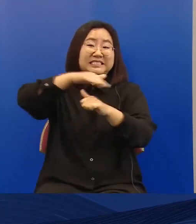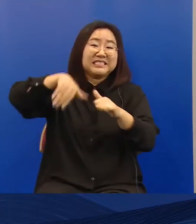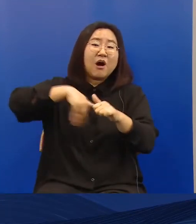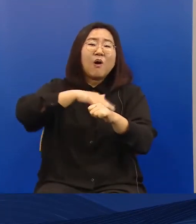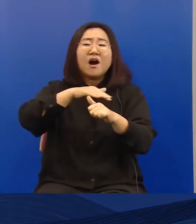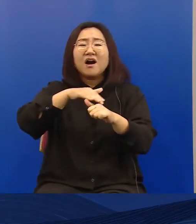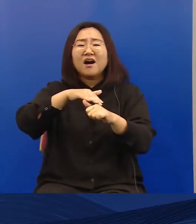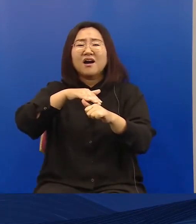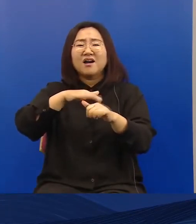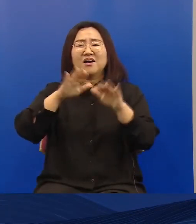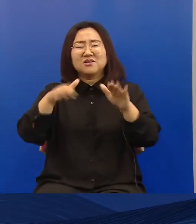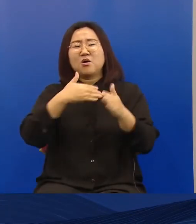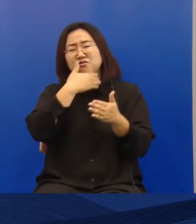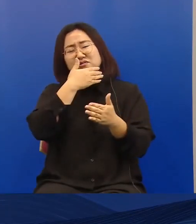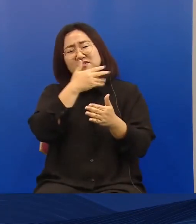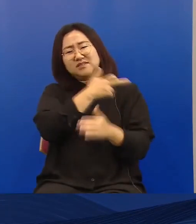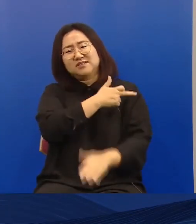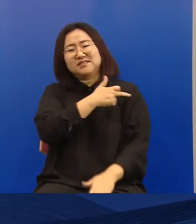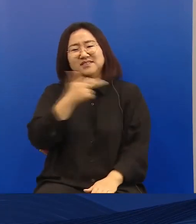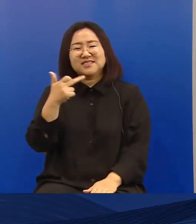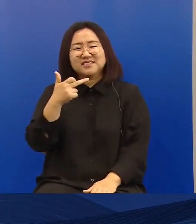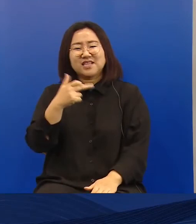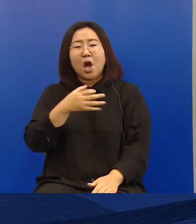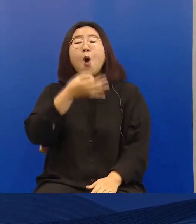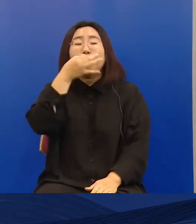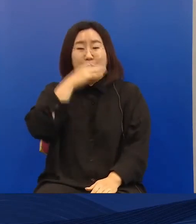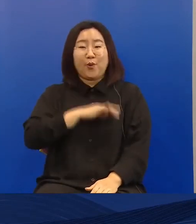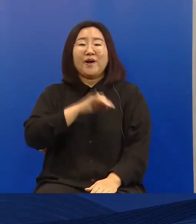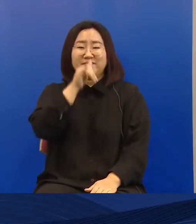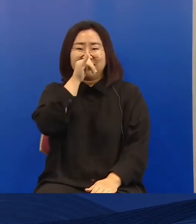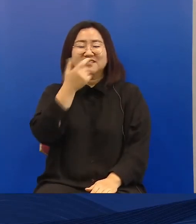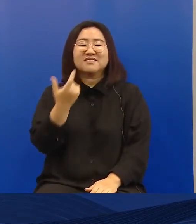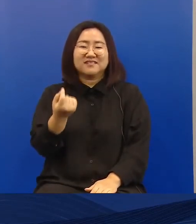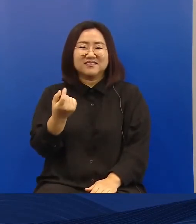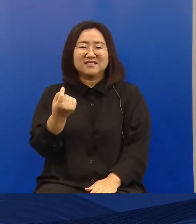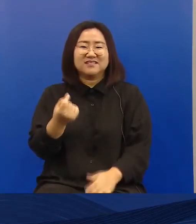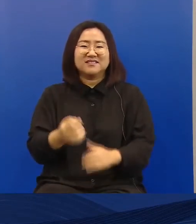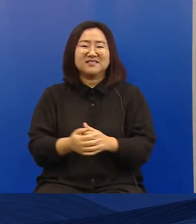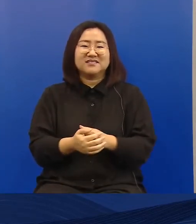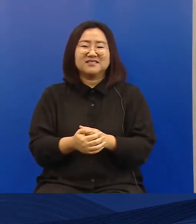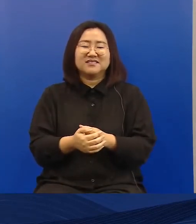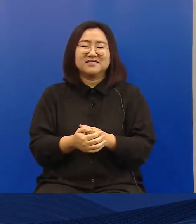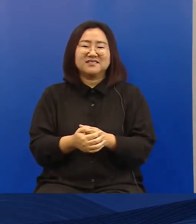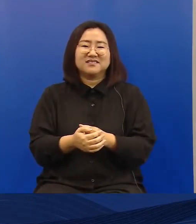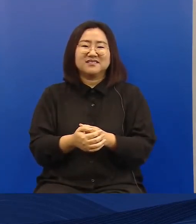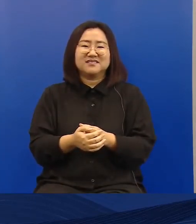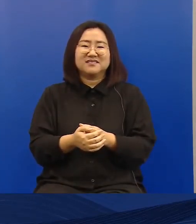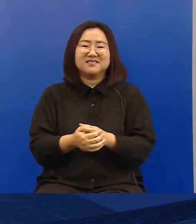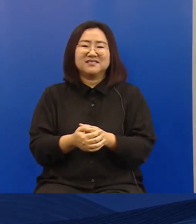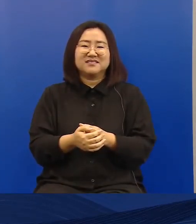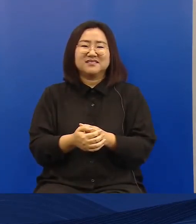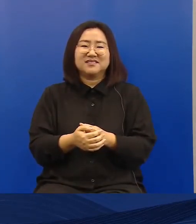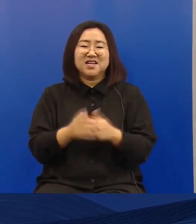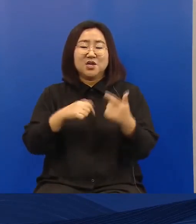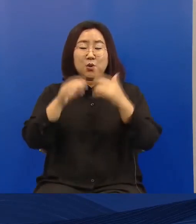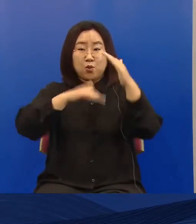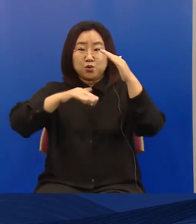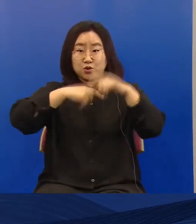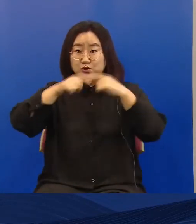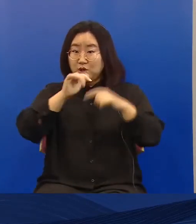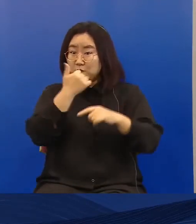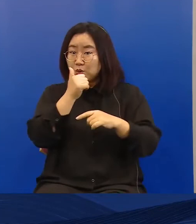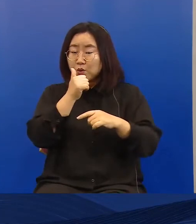bad connection, and actually I believe it meant a lot for us to think about the communication as